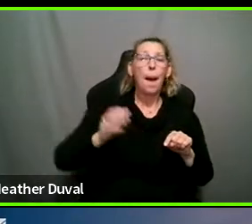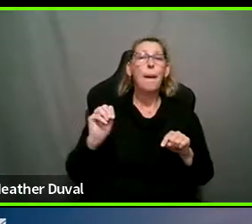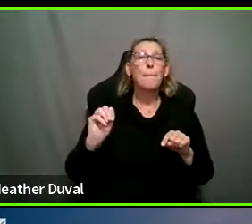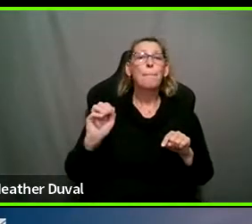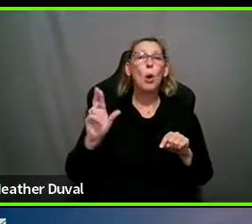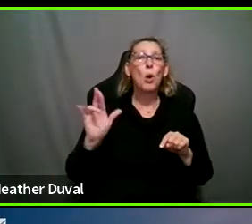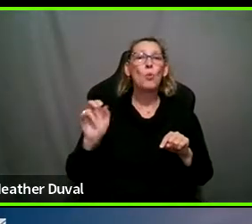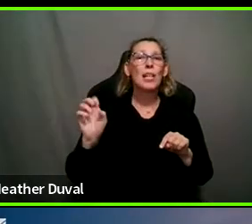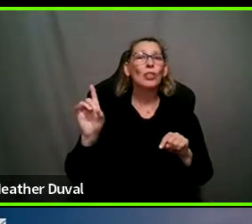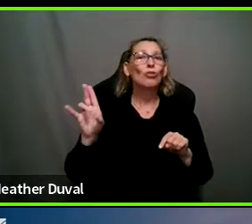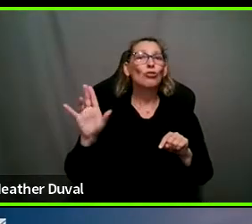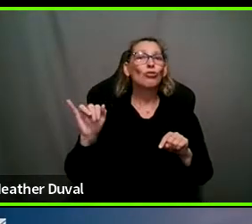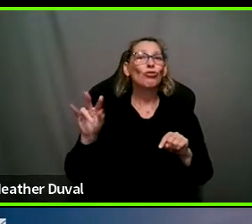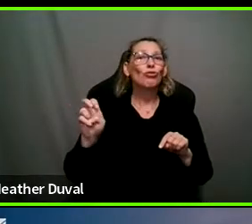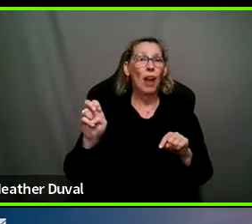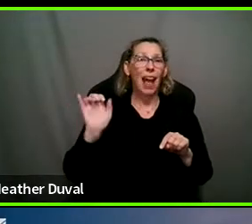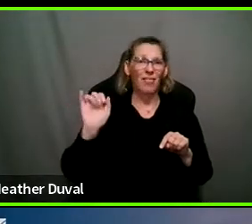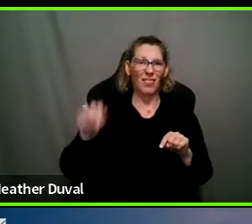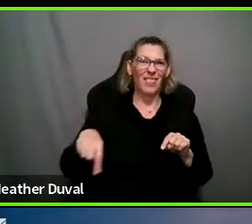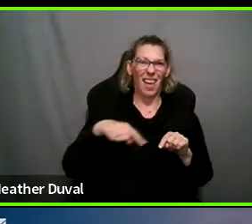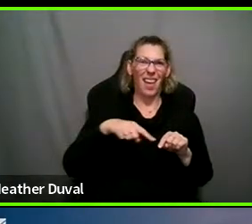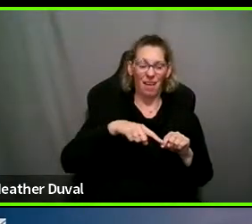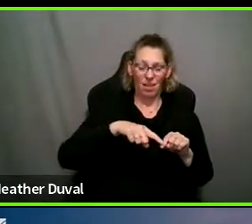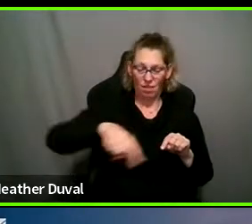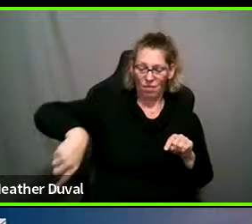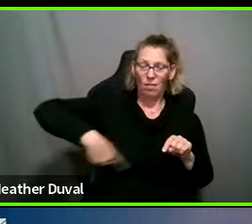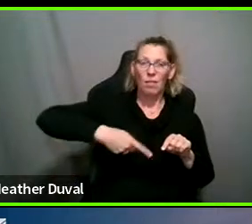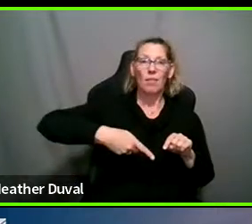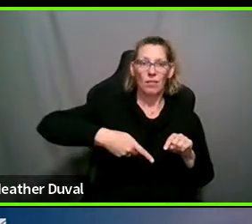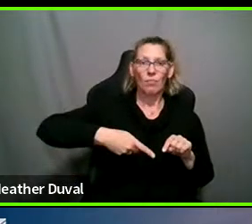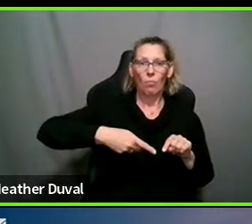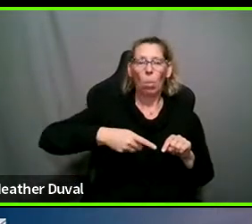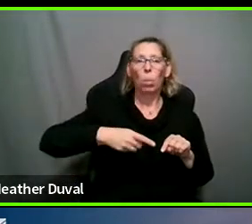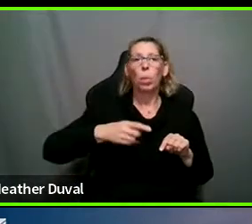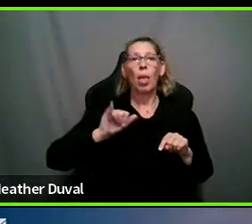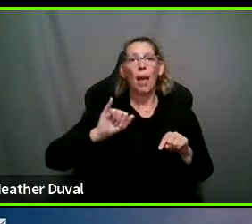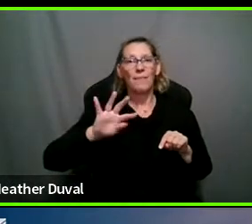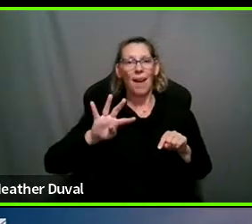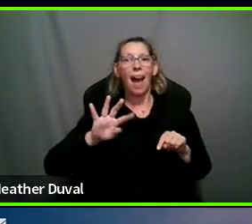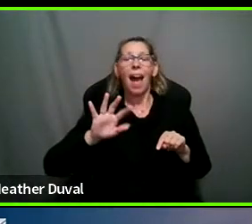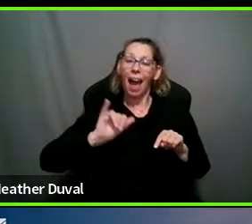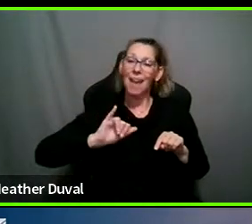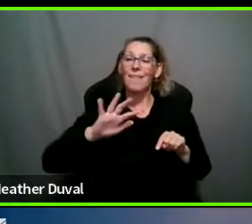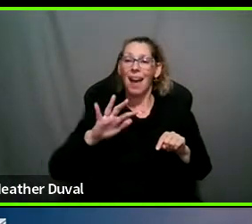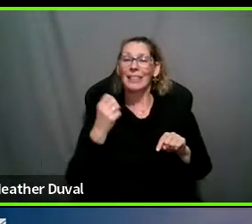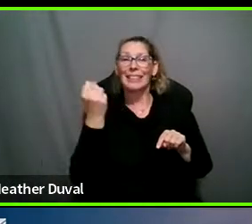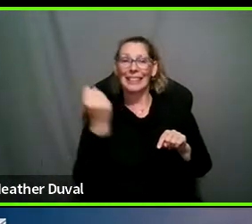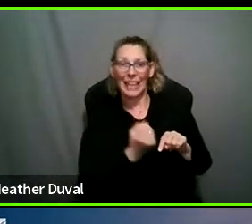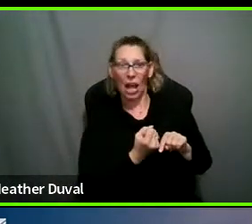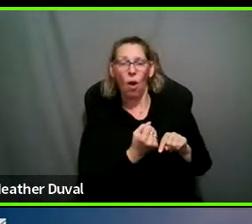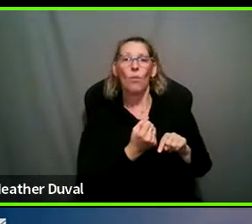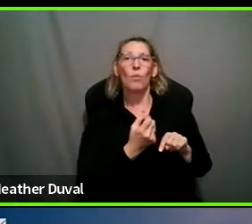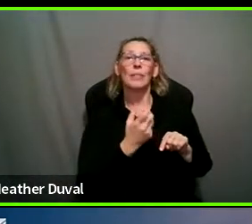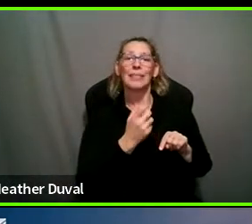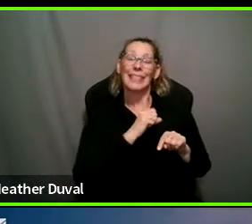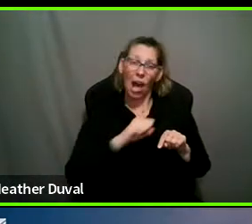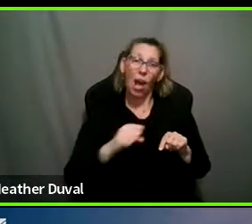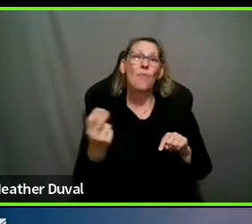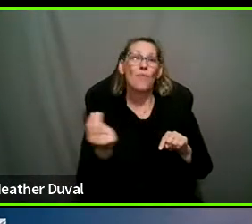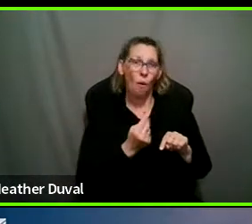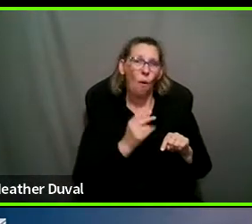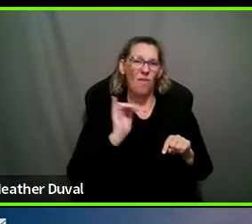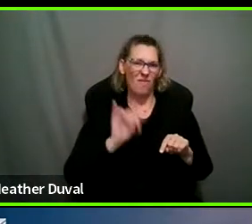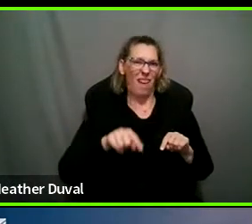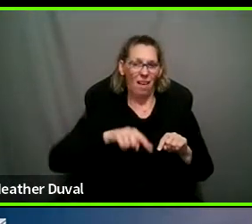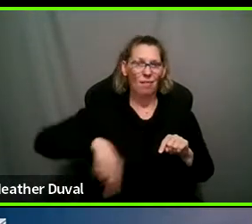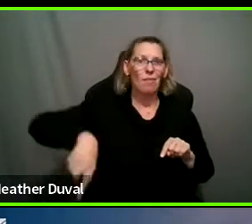have a system of ramps that take us to I-5 northbound and I-5 southbound. Similarly, if you're on I-5 northbound or I-5 southbound, you have ramps